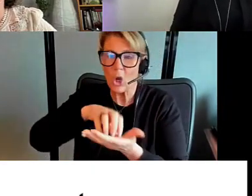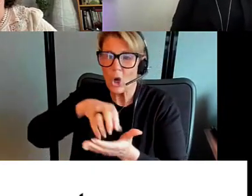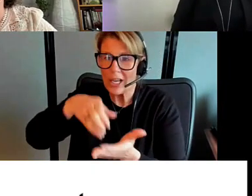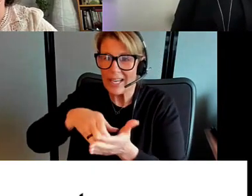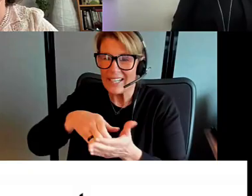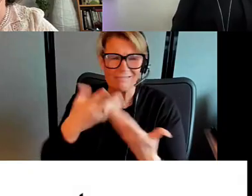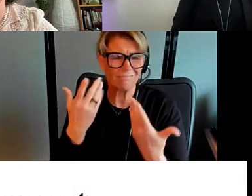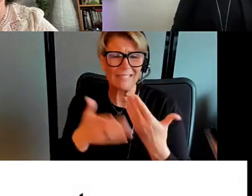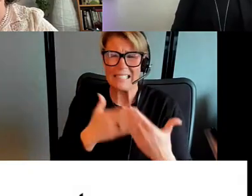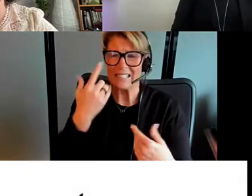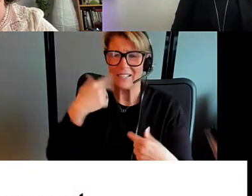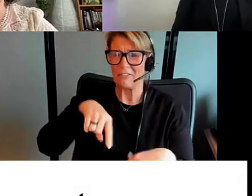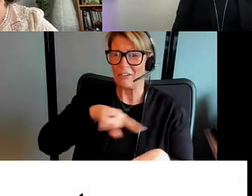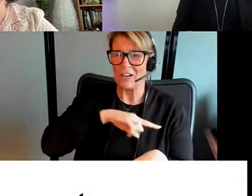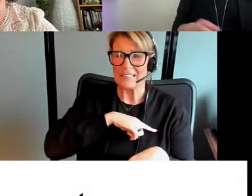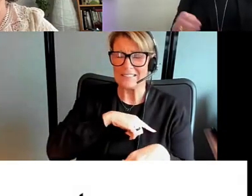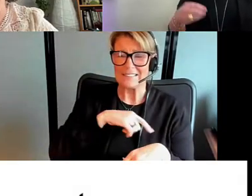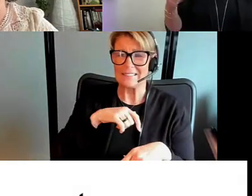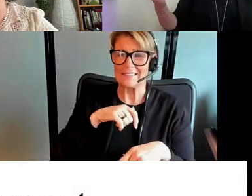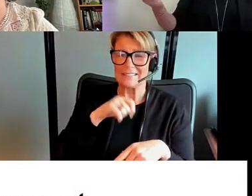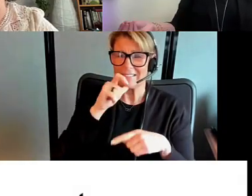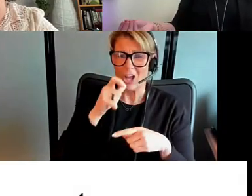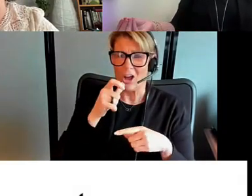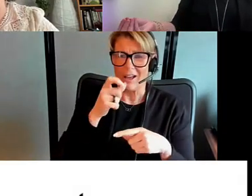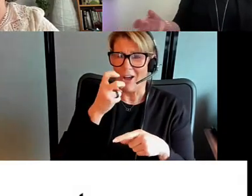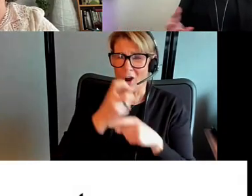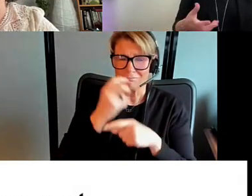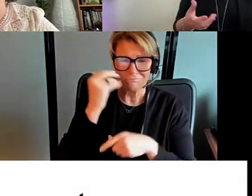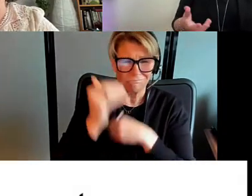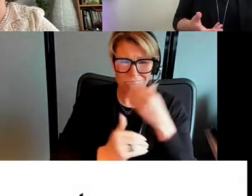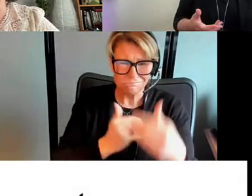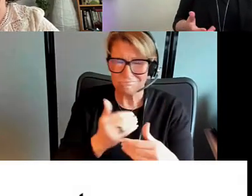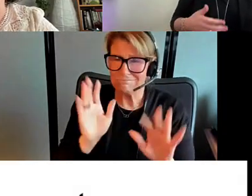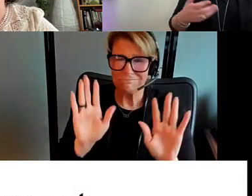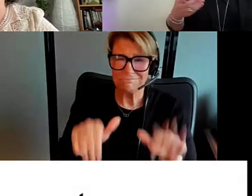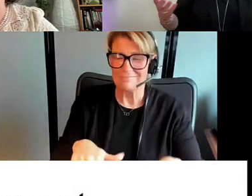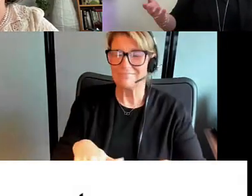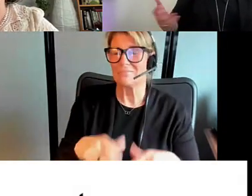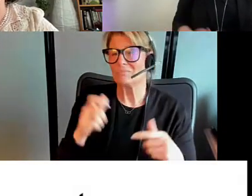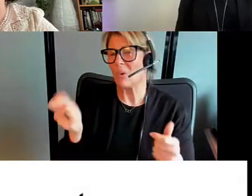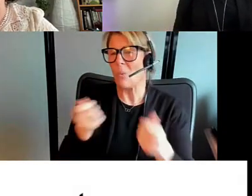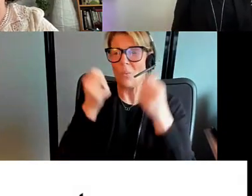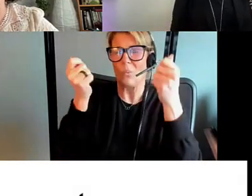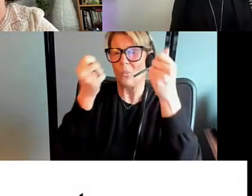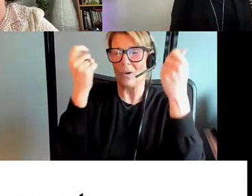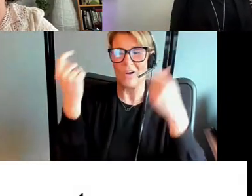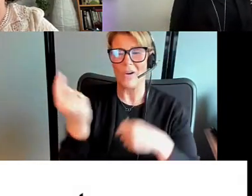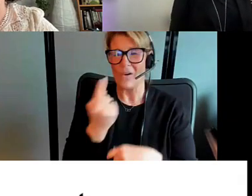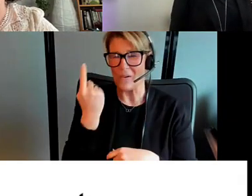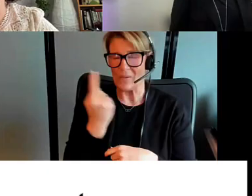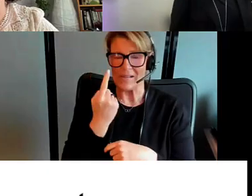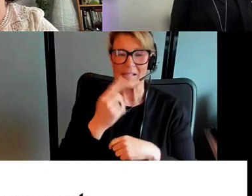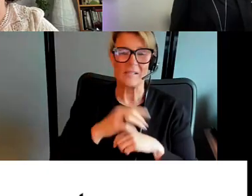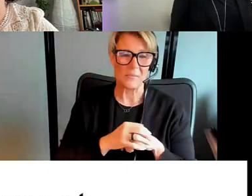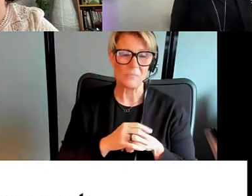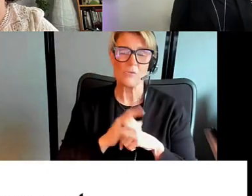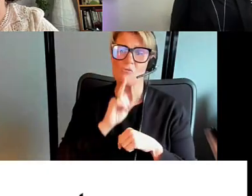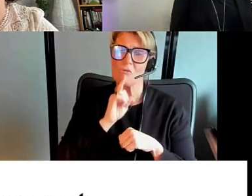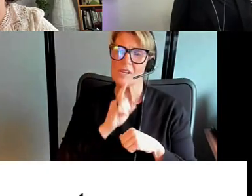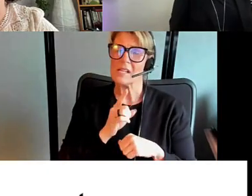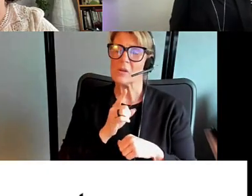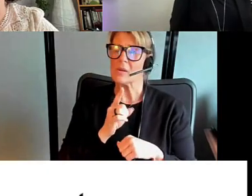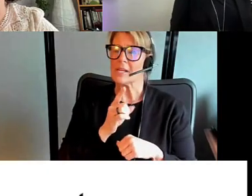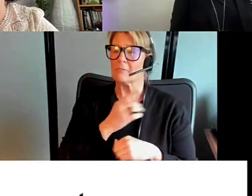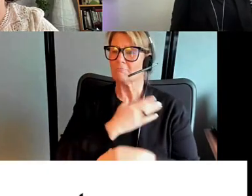a big deal. But having for us to honor people